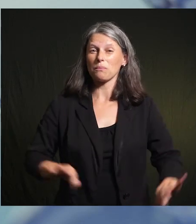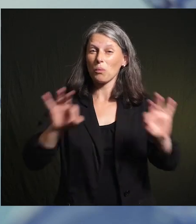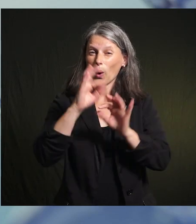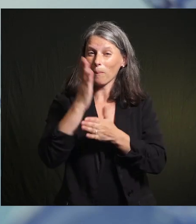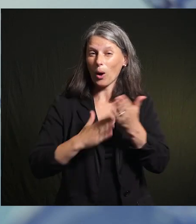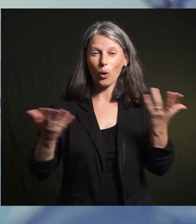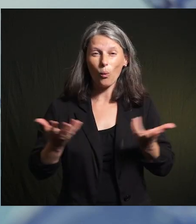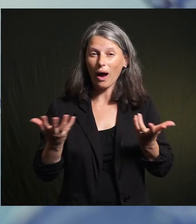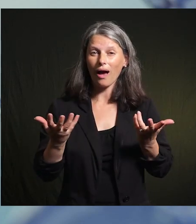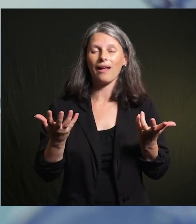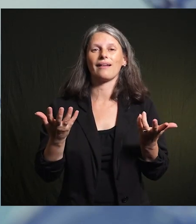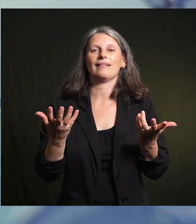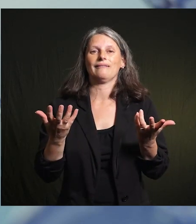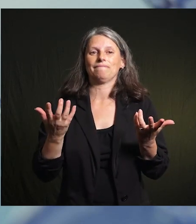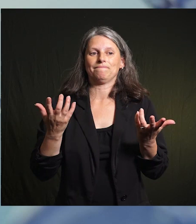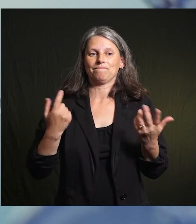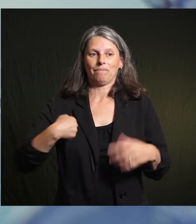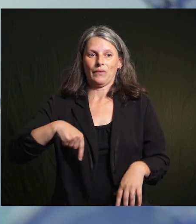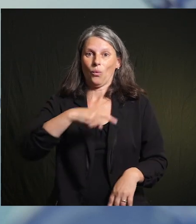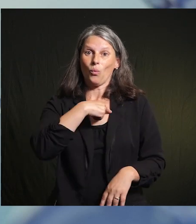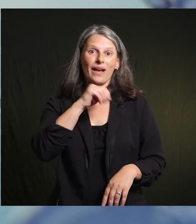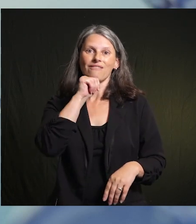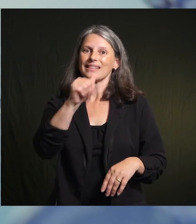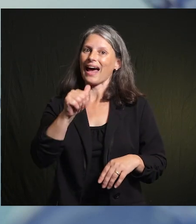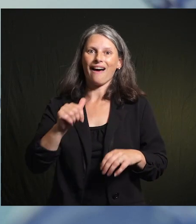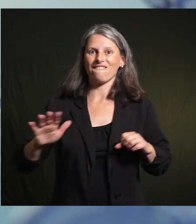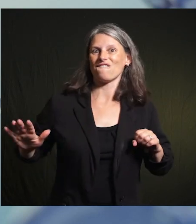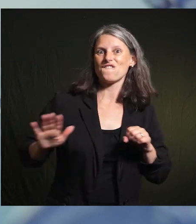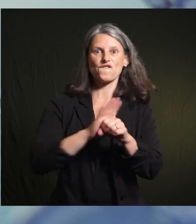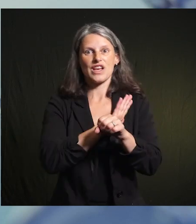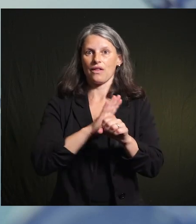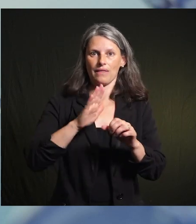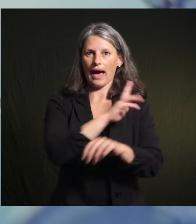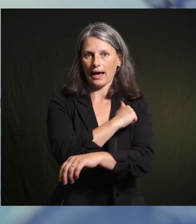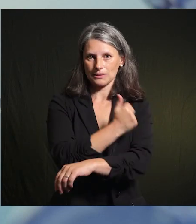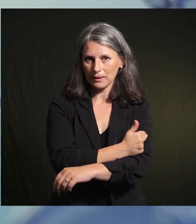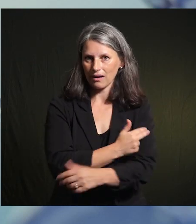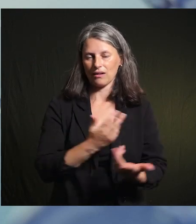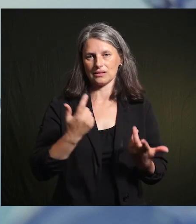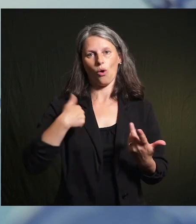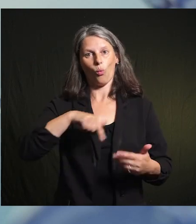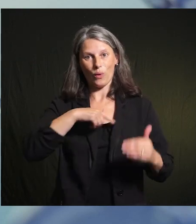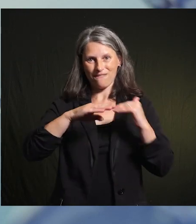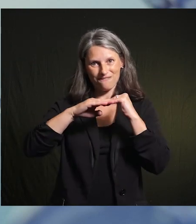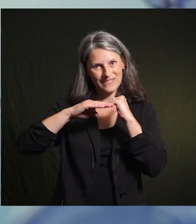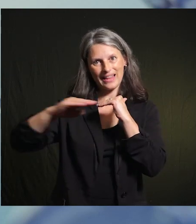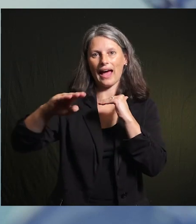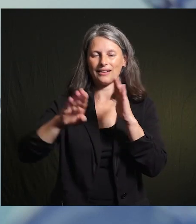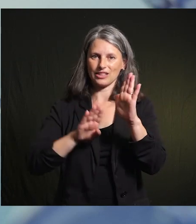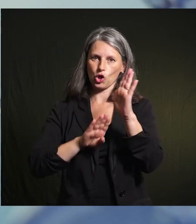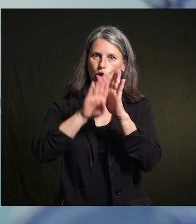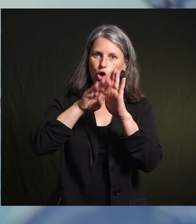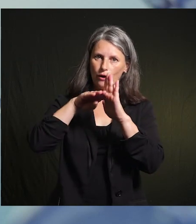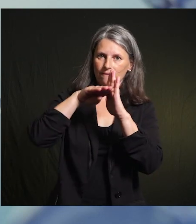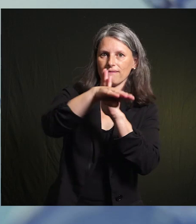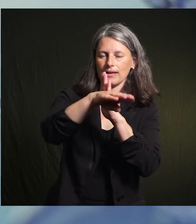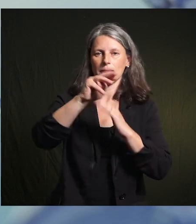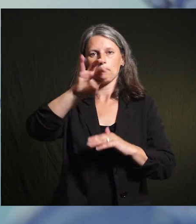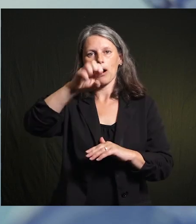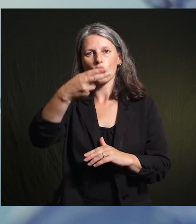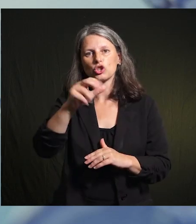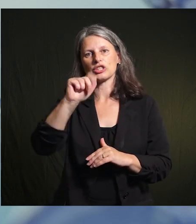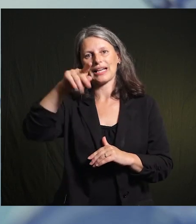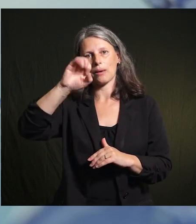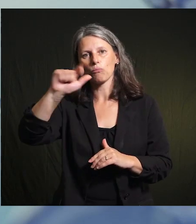important factor there is that we have not overrun our hospitals. Because we flattened the curve back in March, in April,